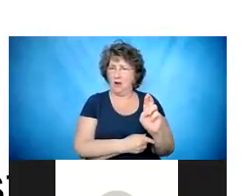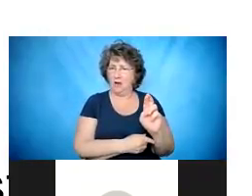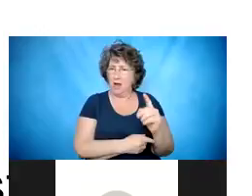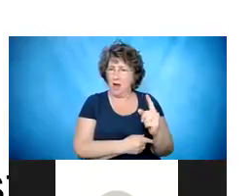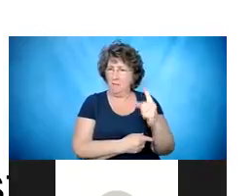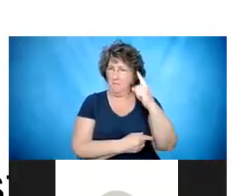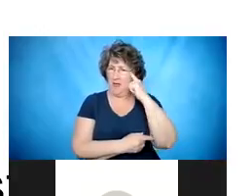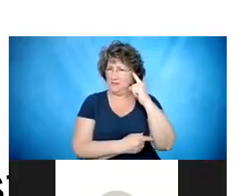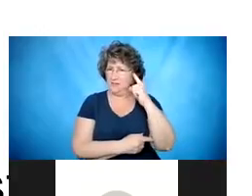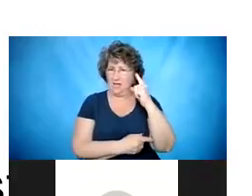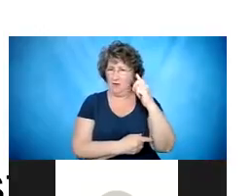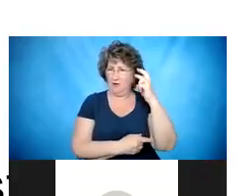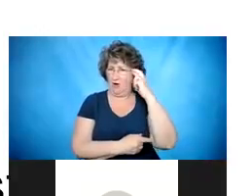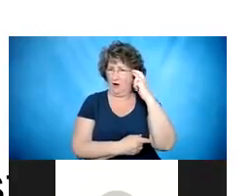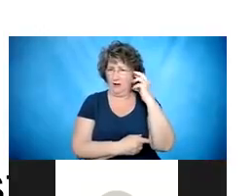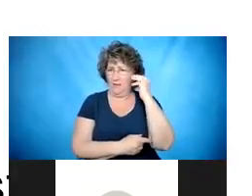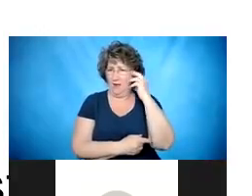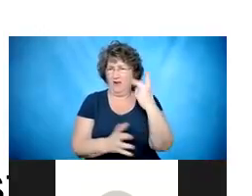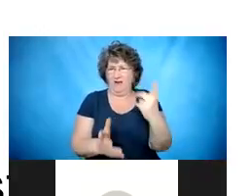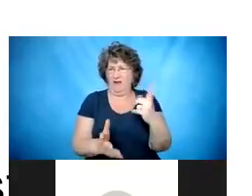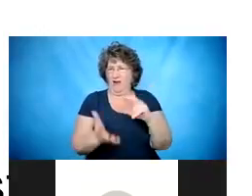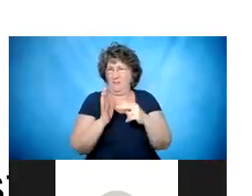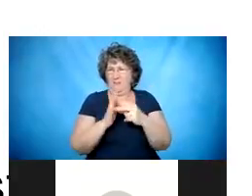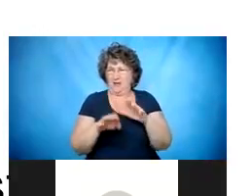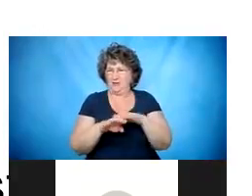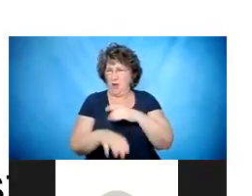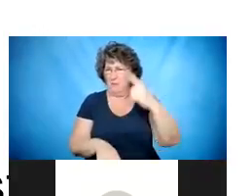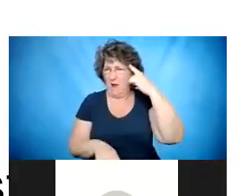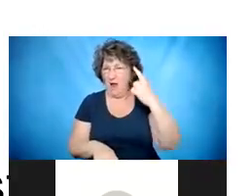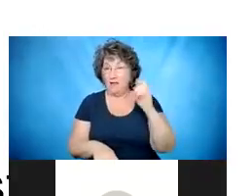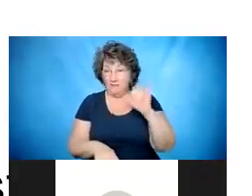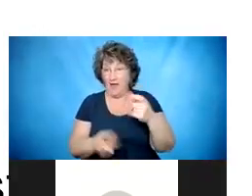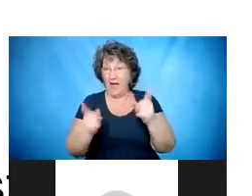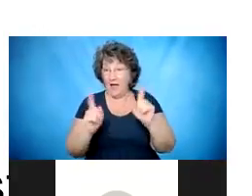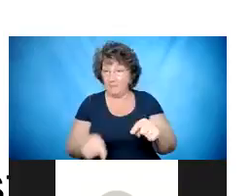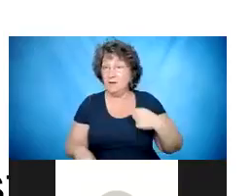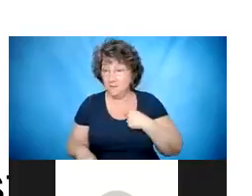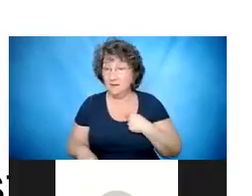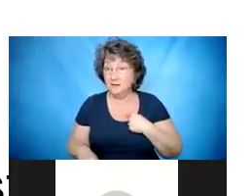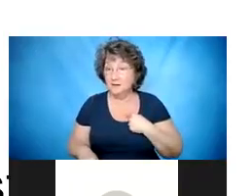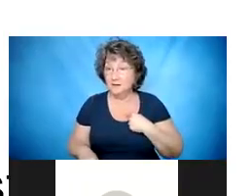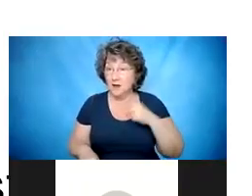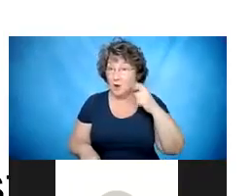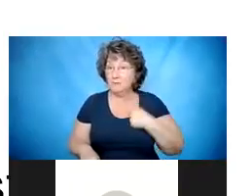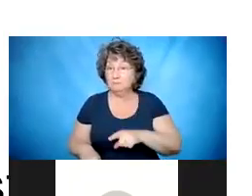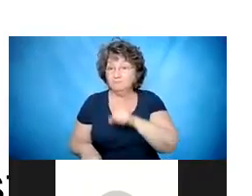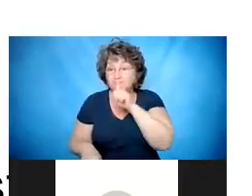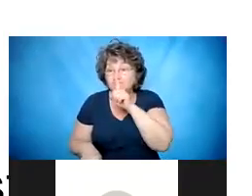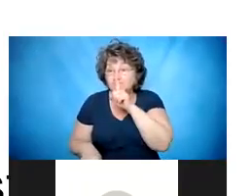mentally retarded. That happened to me just because I didn't